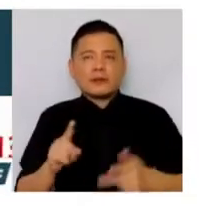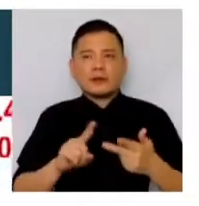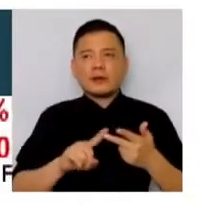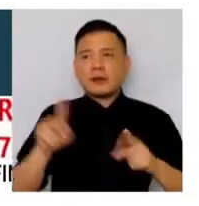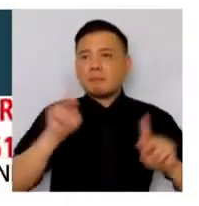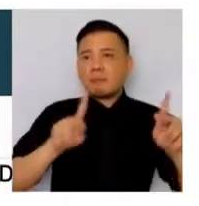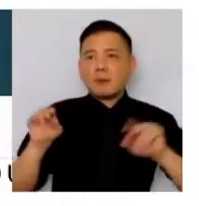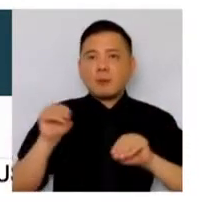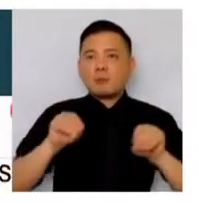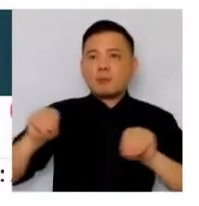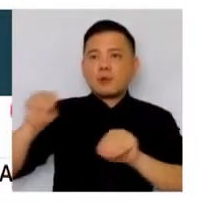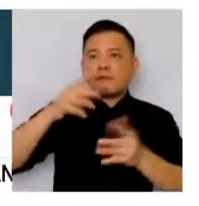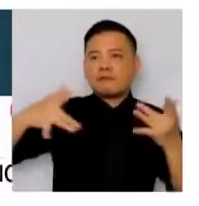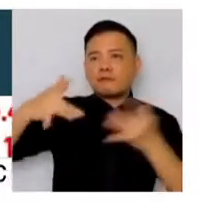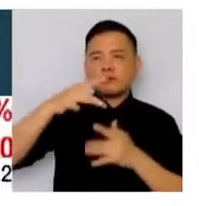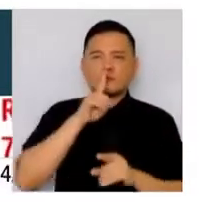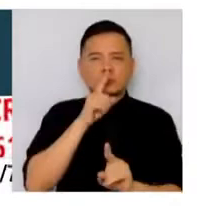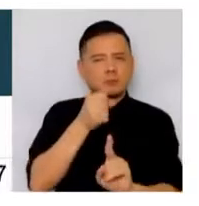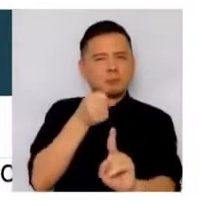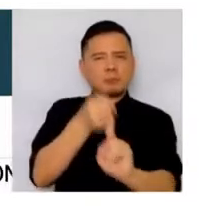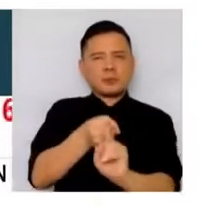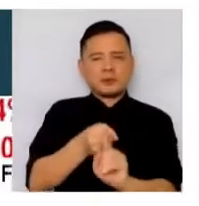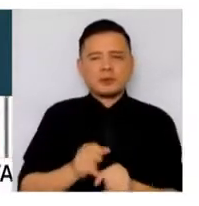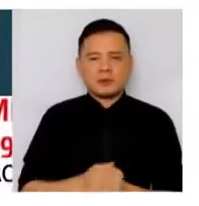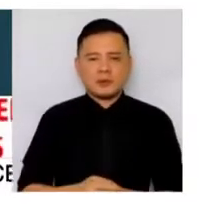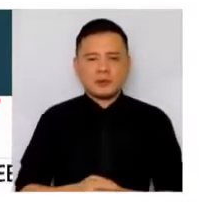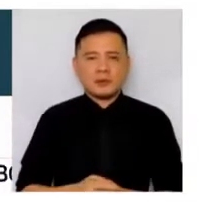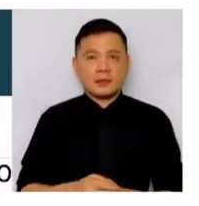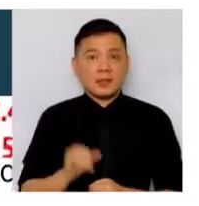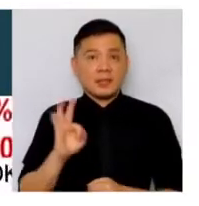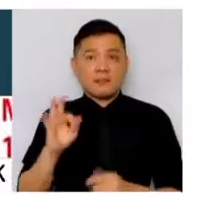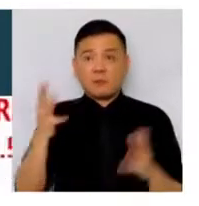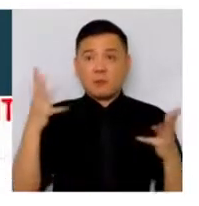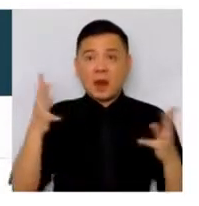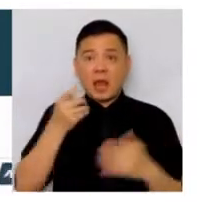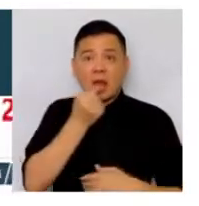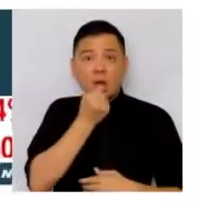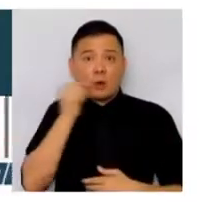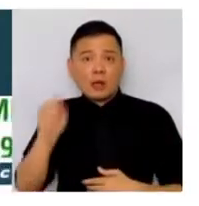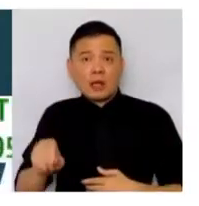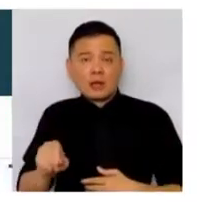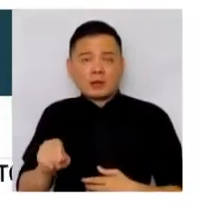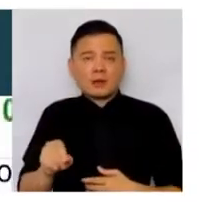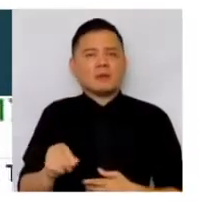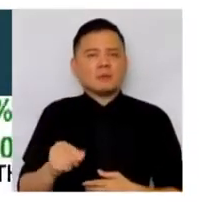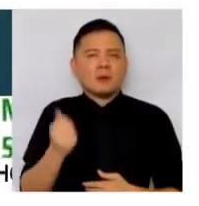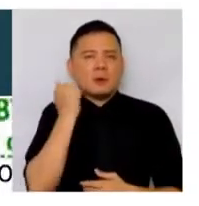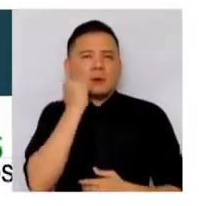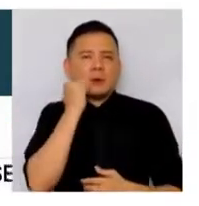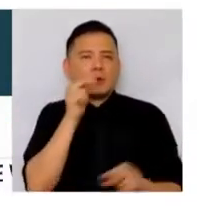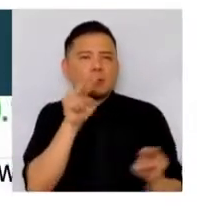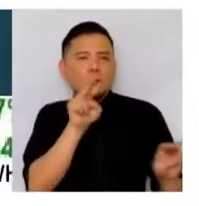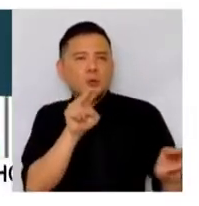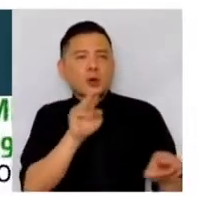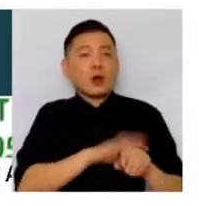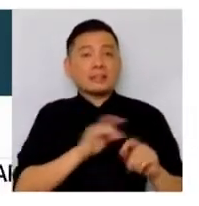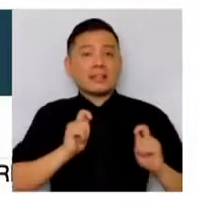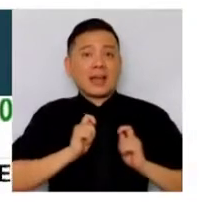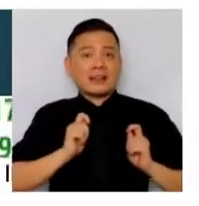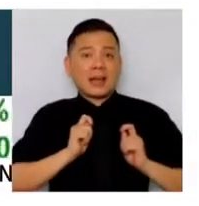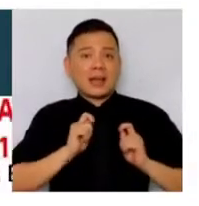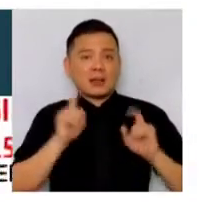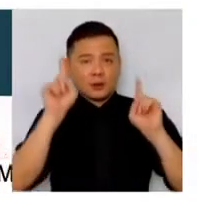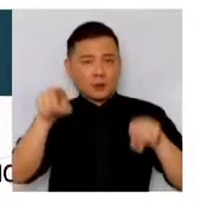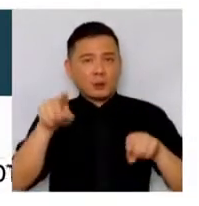will be highly affected. And even without Ukraine, Carmina, I'm sure, I always watch this whenever I go to Tagaytay.